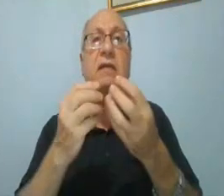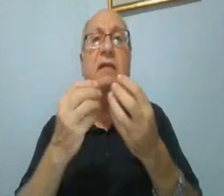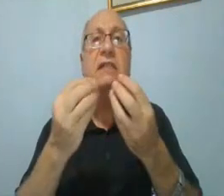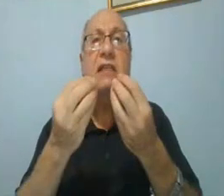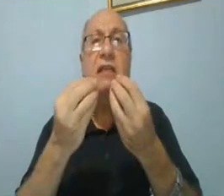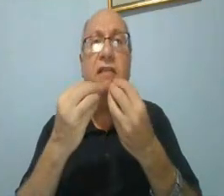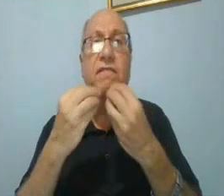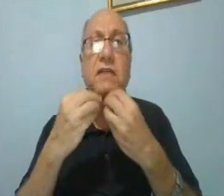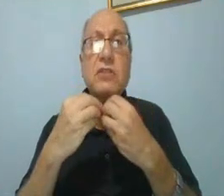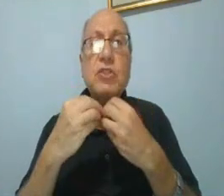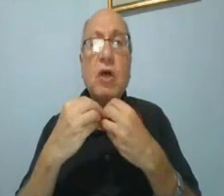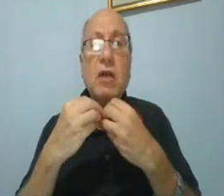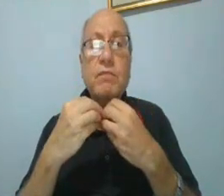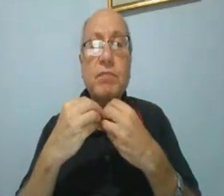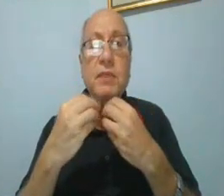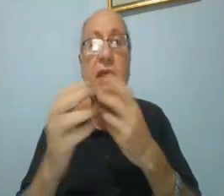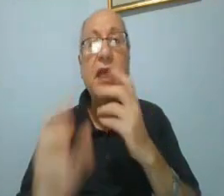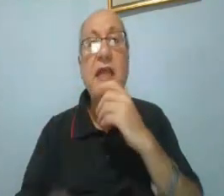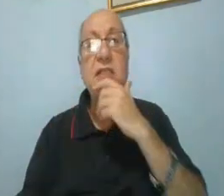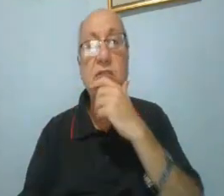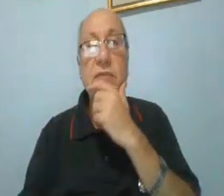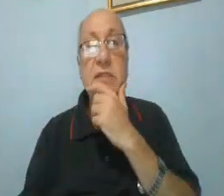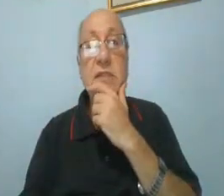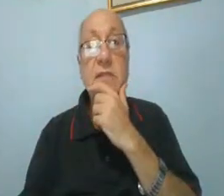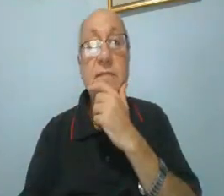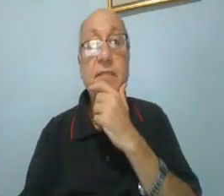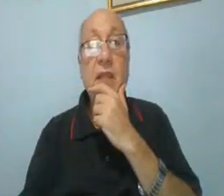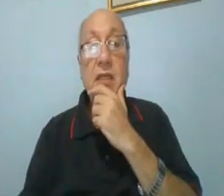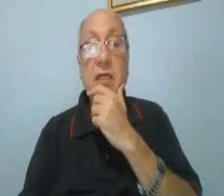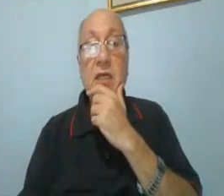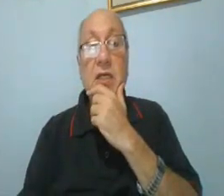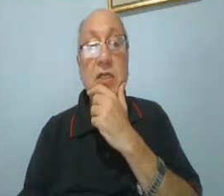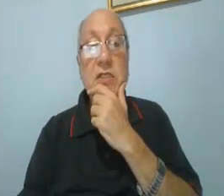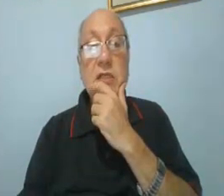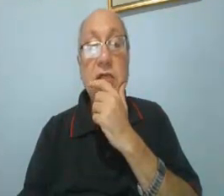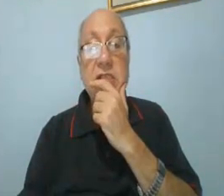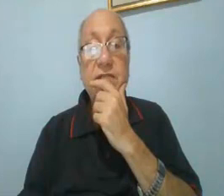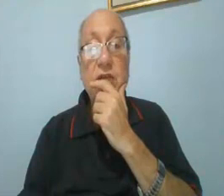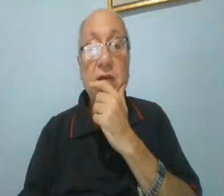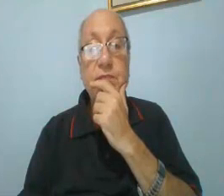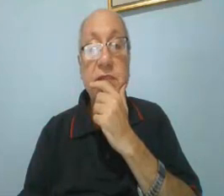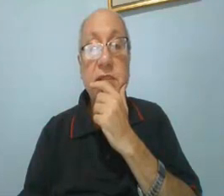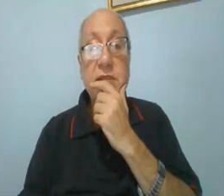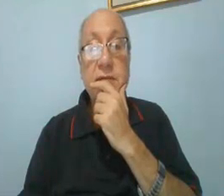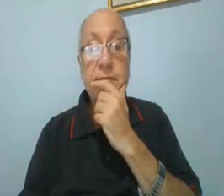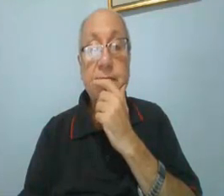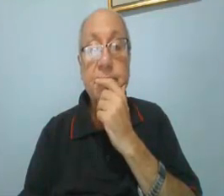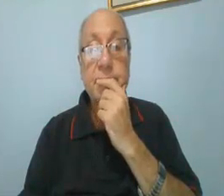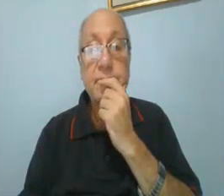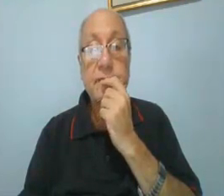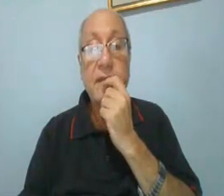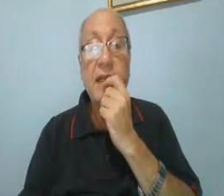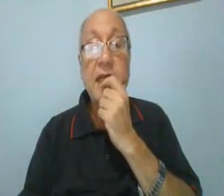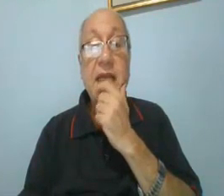and receive sharp instruments. Receive sharps